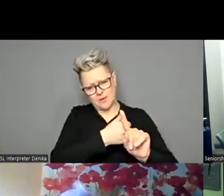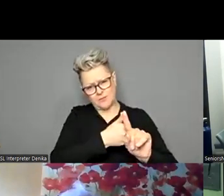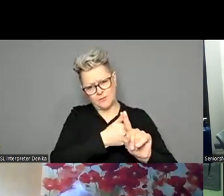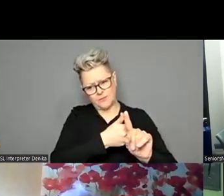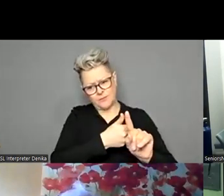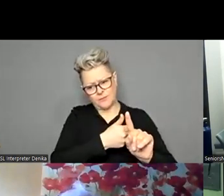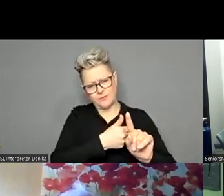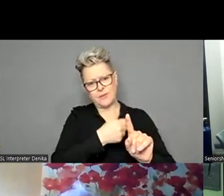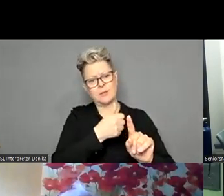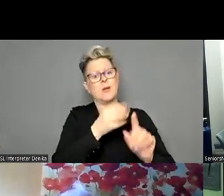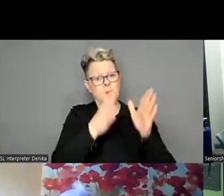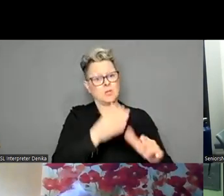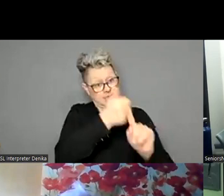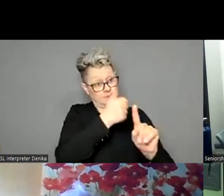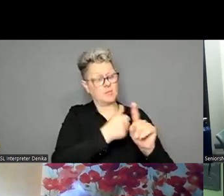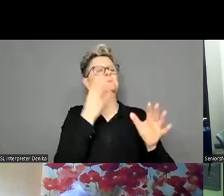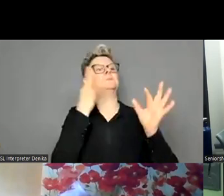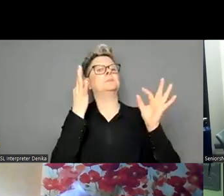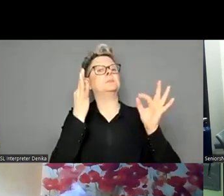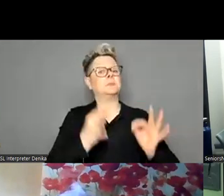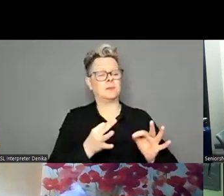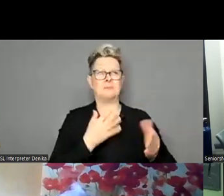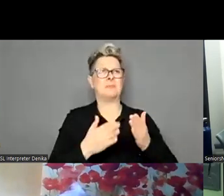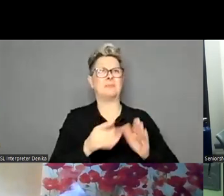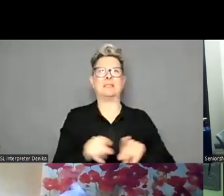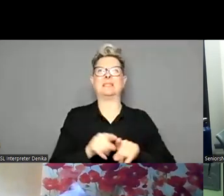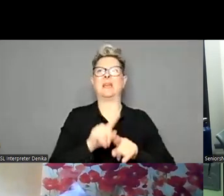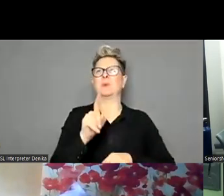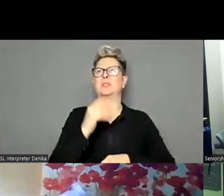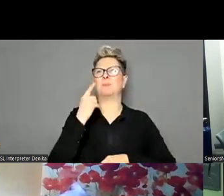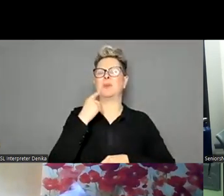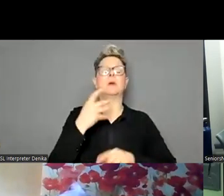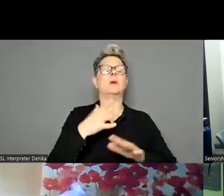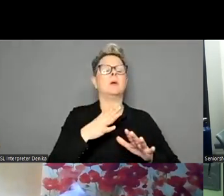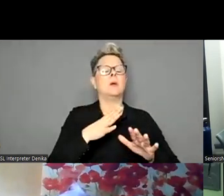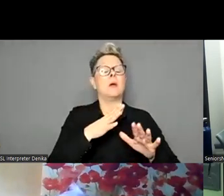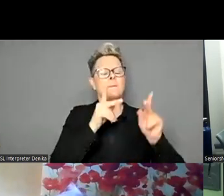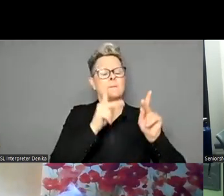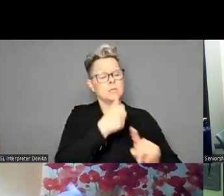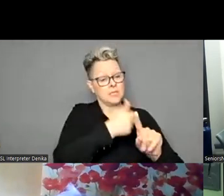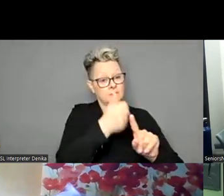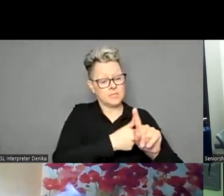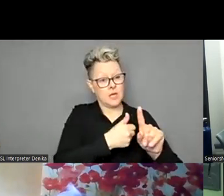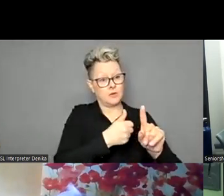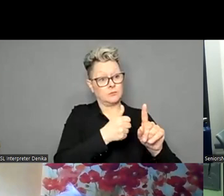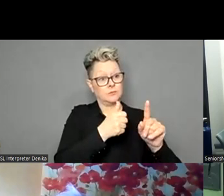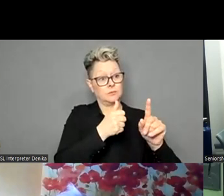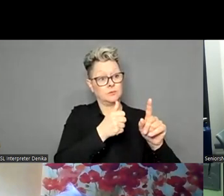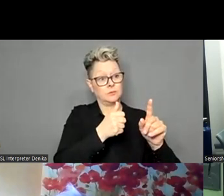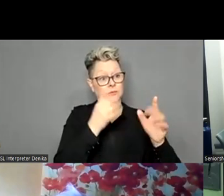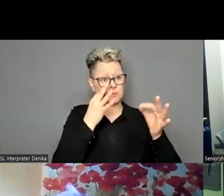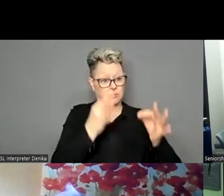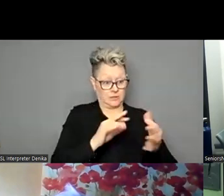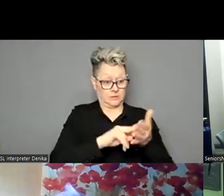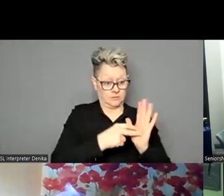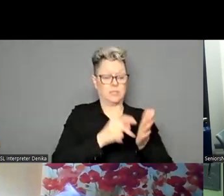own decisions, this might be the same, can a person who has the capacity to make their own decisions handwrite a letter outlining their